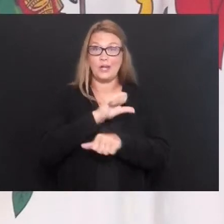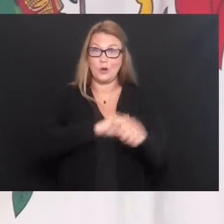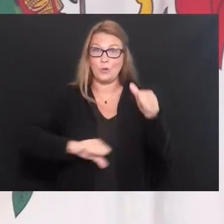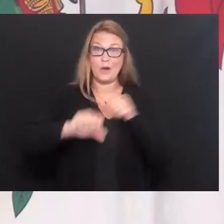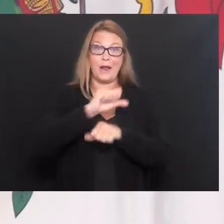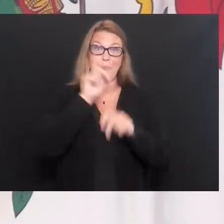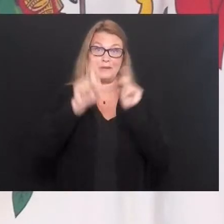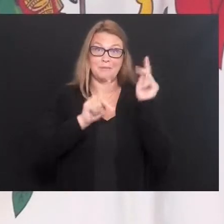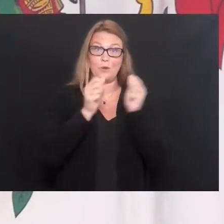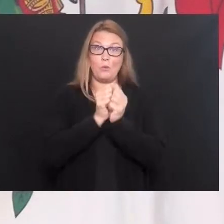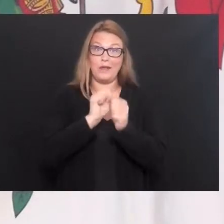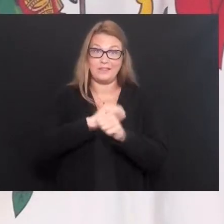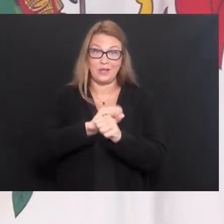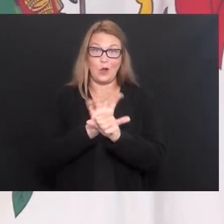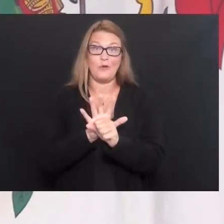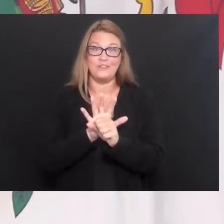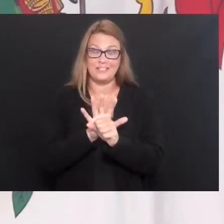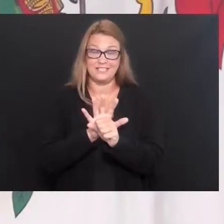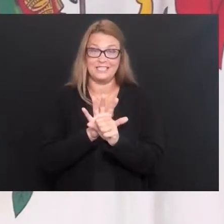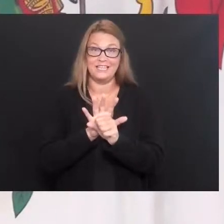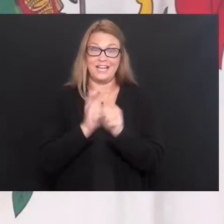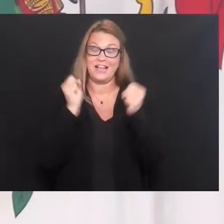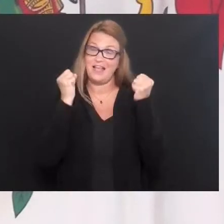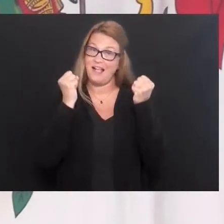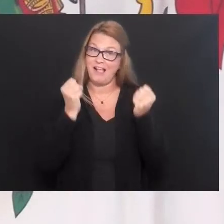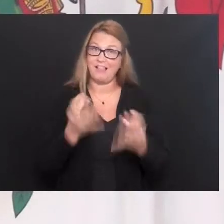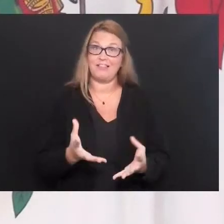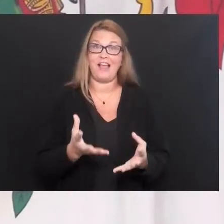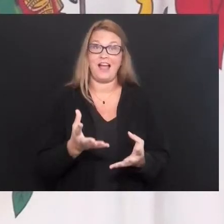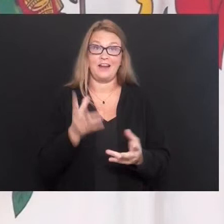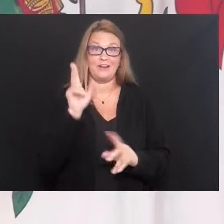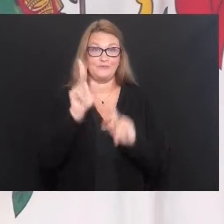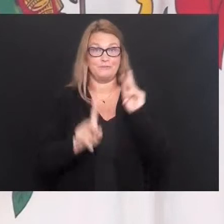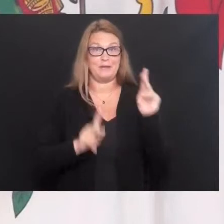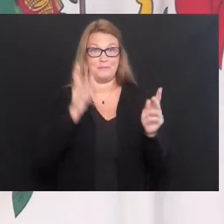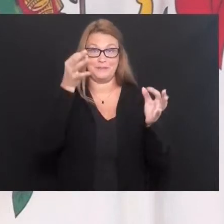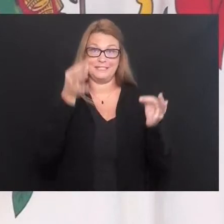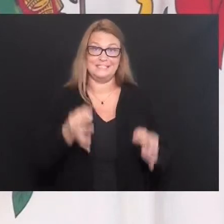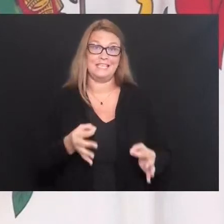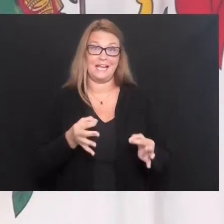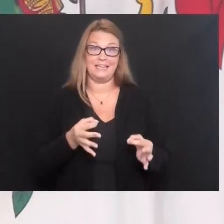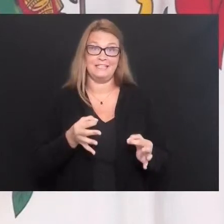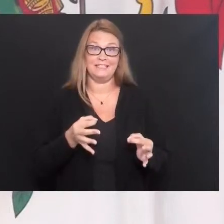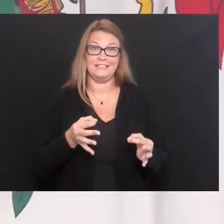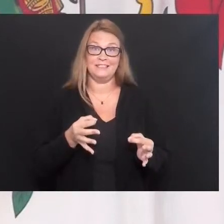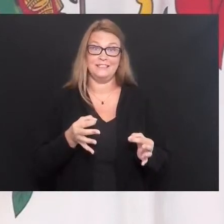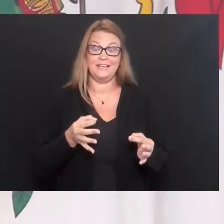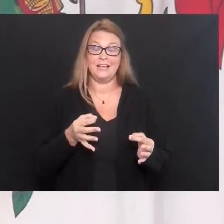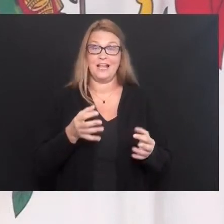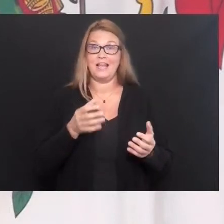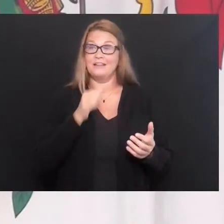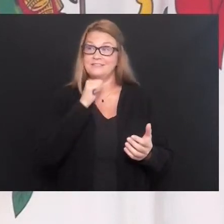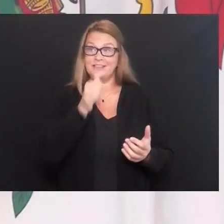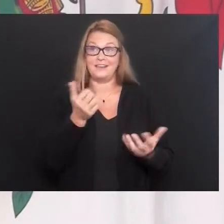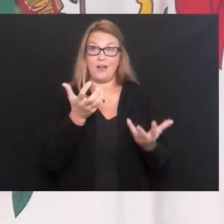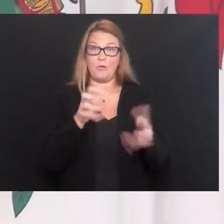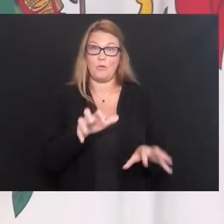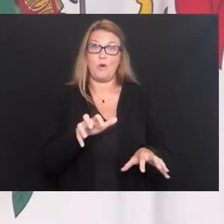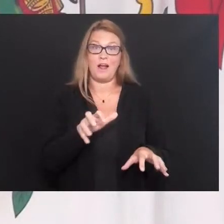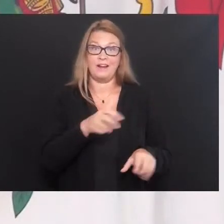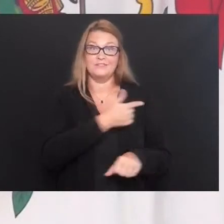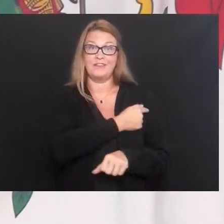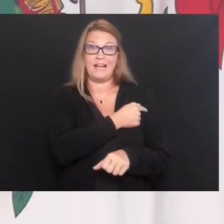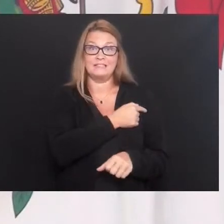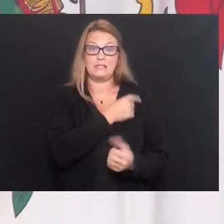like it is, there's a lot of them that decided I'm not going to get vaccinated, and then a lot of them were lying there, you know, in